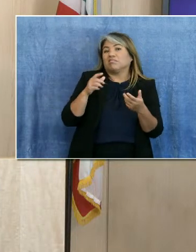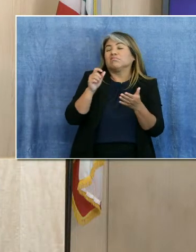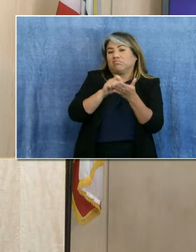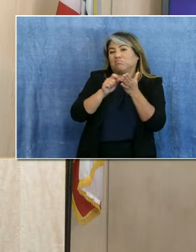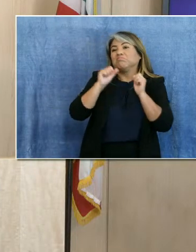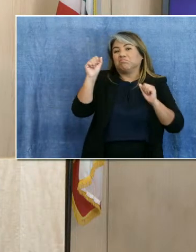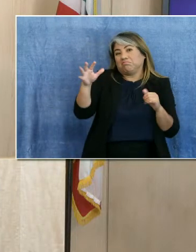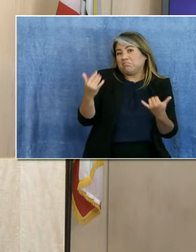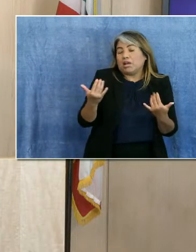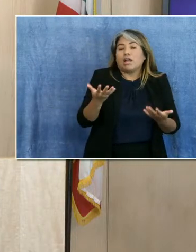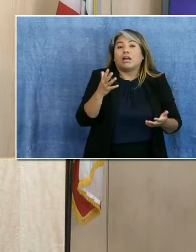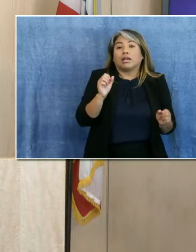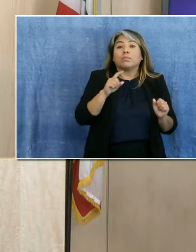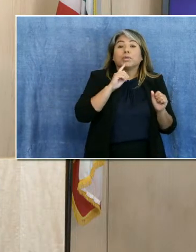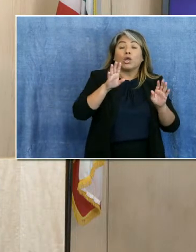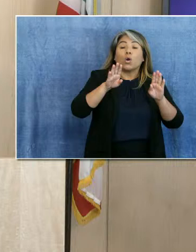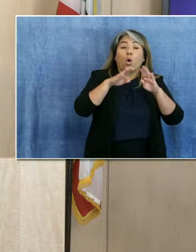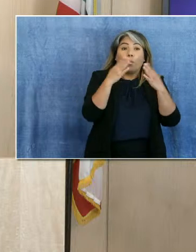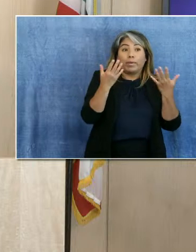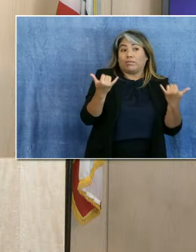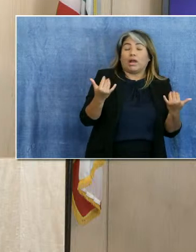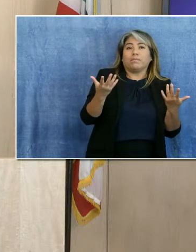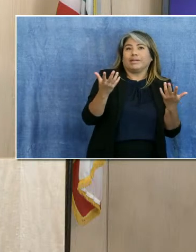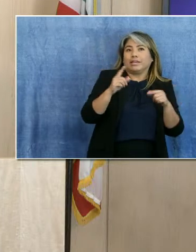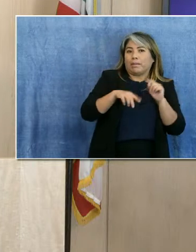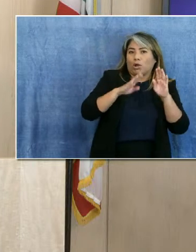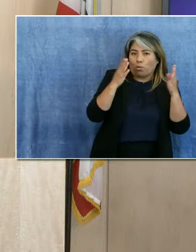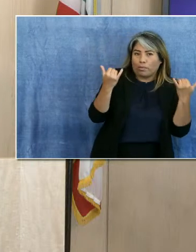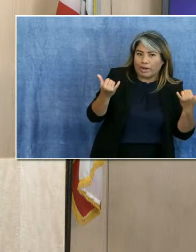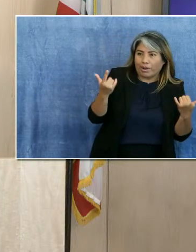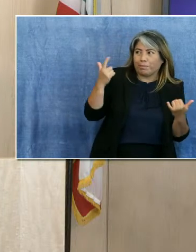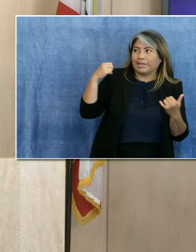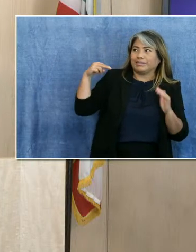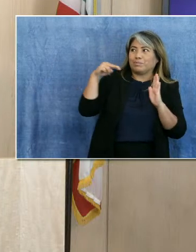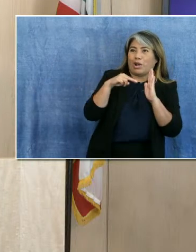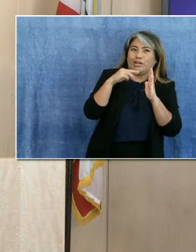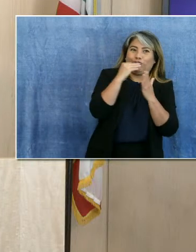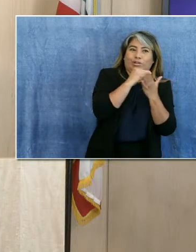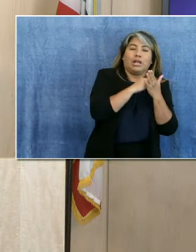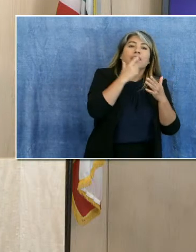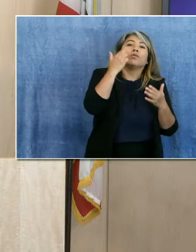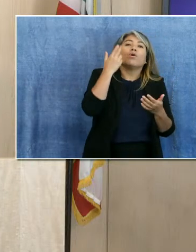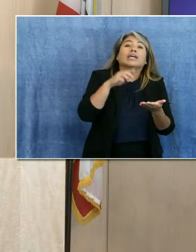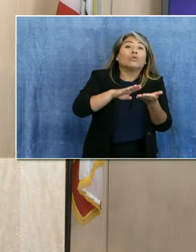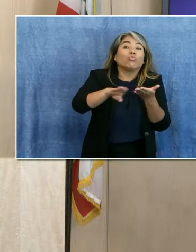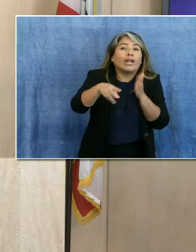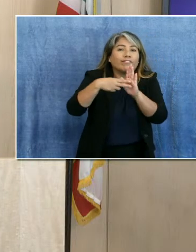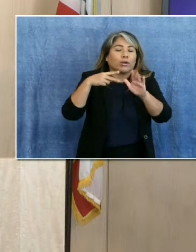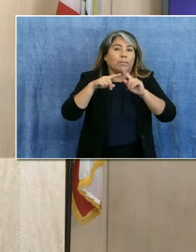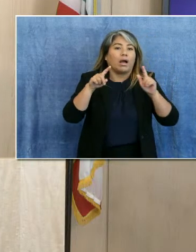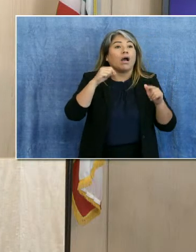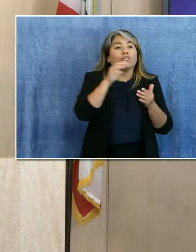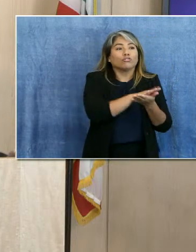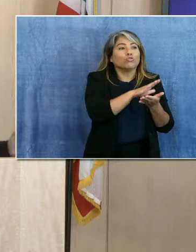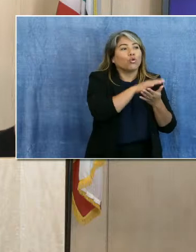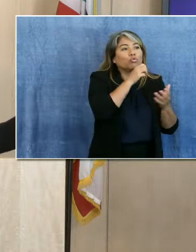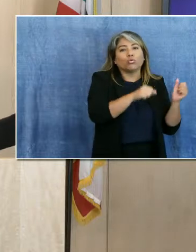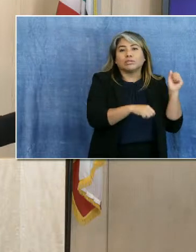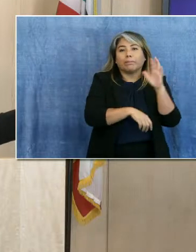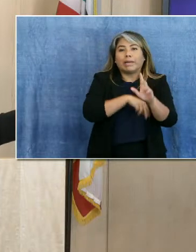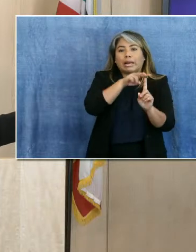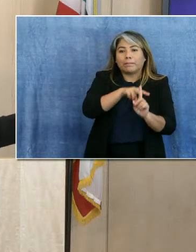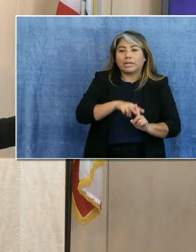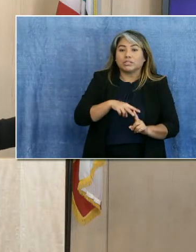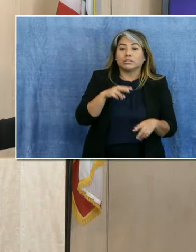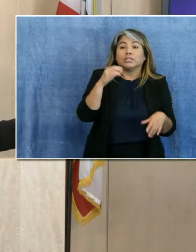of us being on the monitoring list. That's why it is a waiver. But for those other schools that don't submit applications,